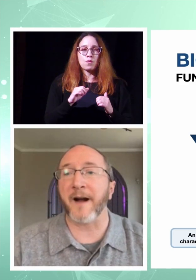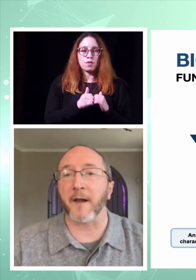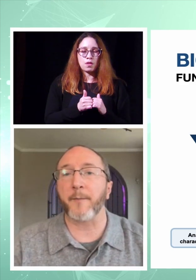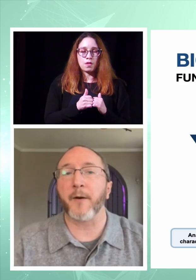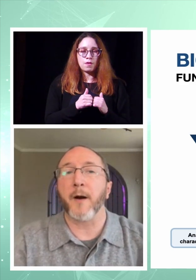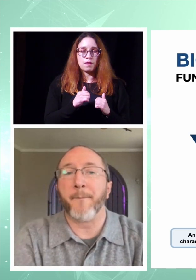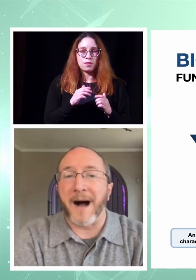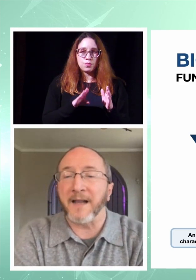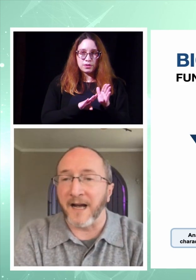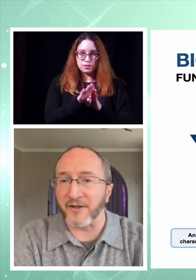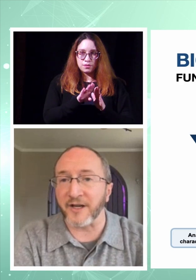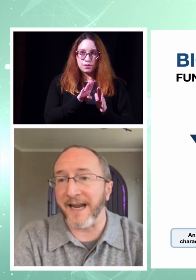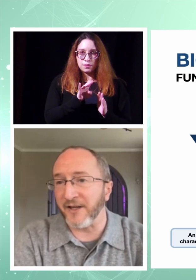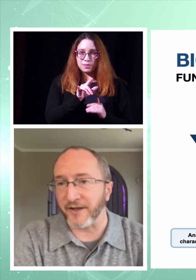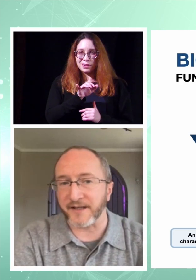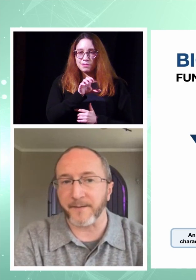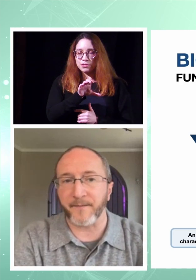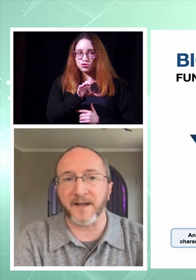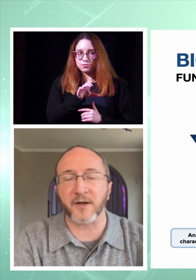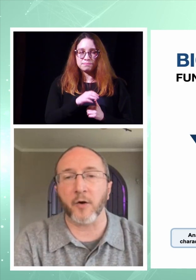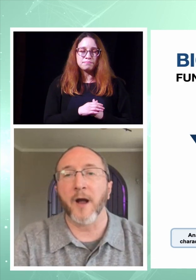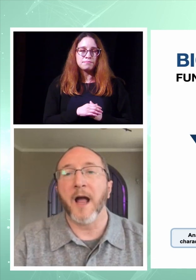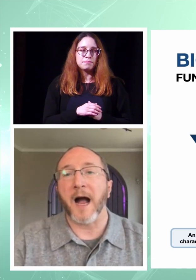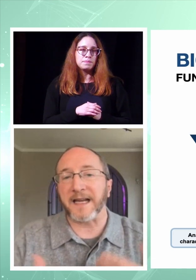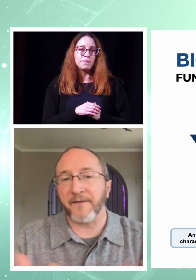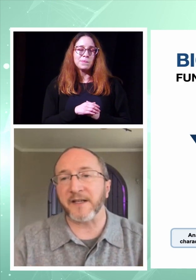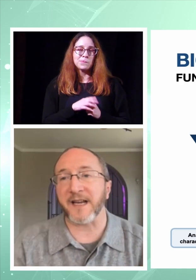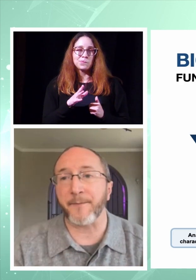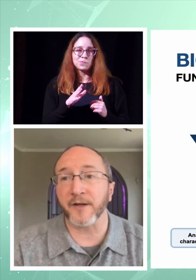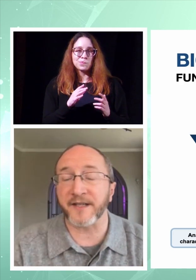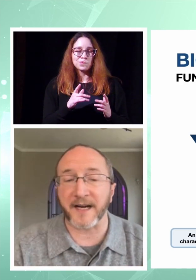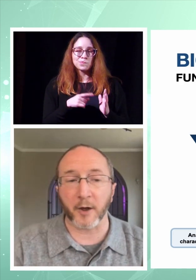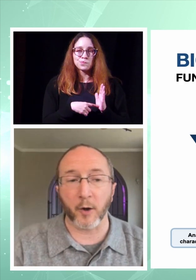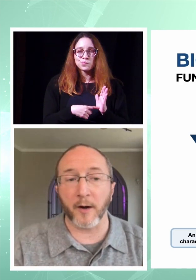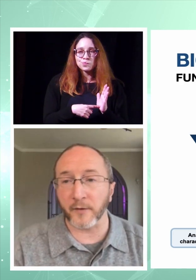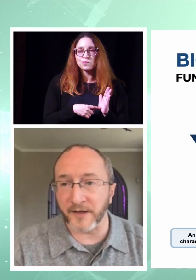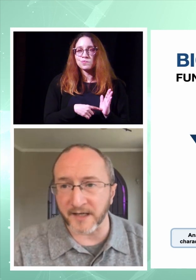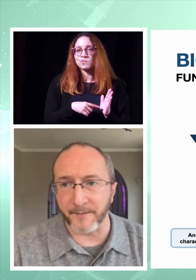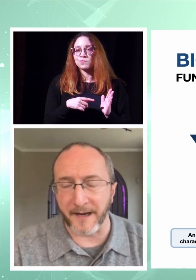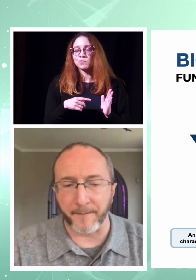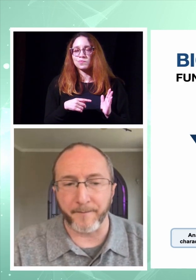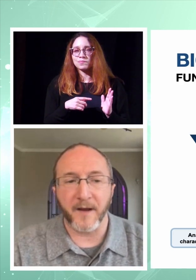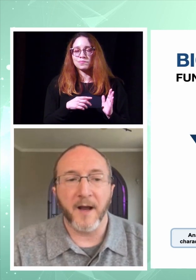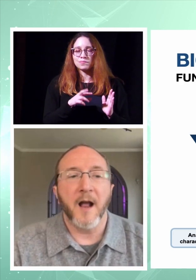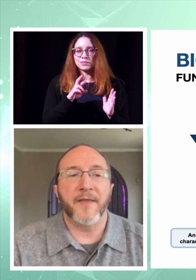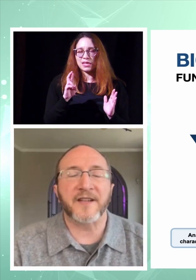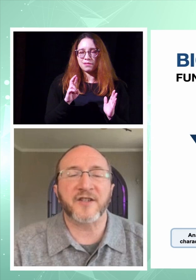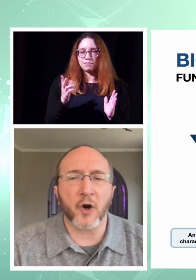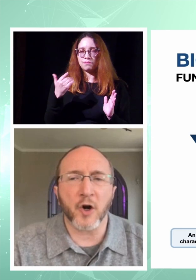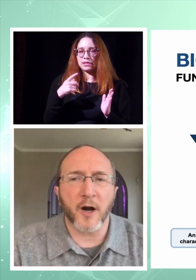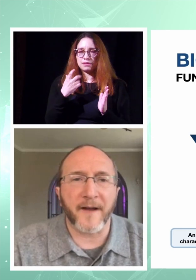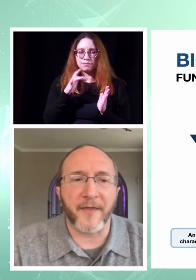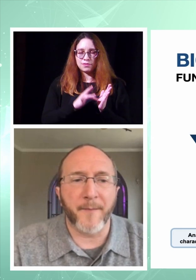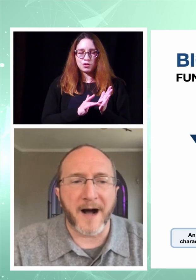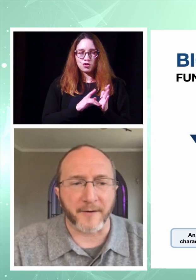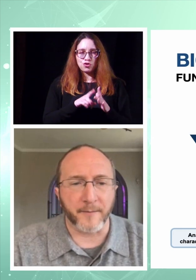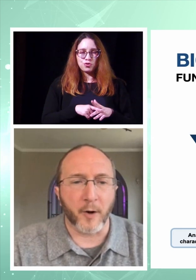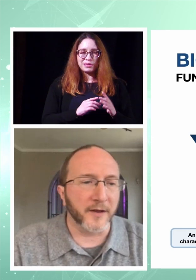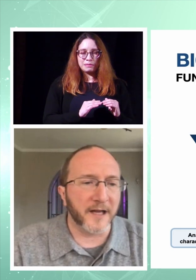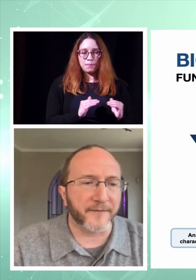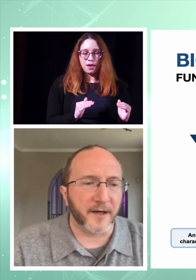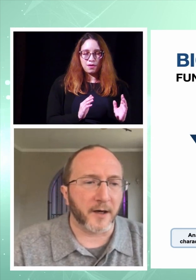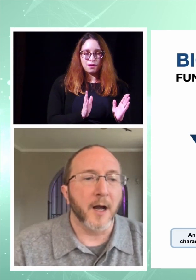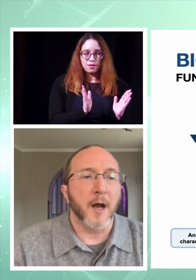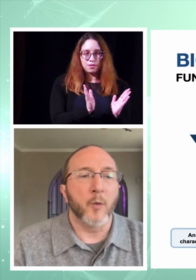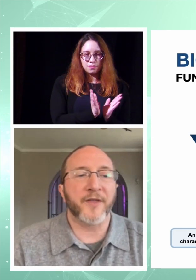we develop biologic agents. And so I gave an example a second ago of rituximab. They start off at the bottom